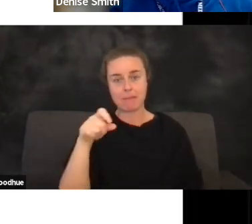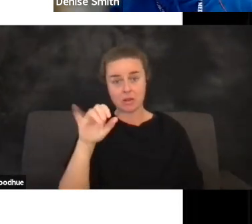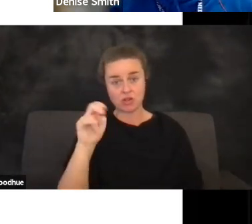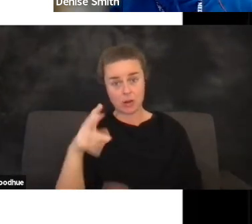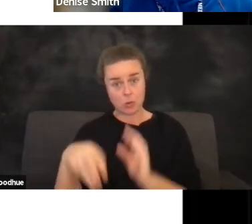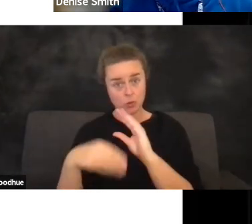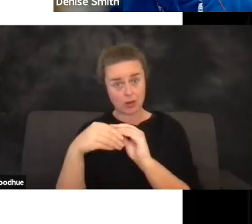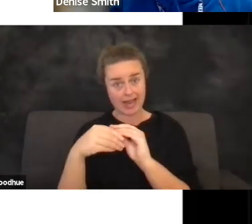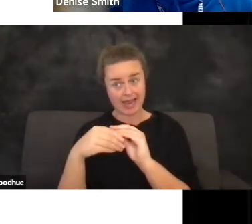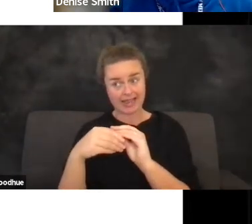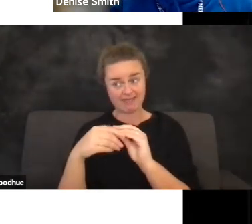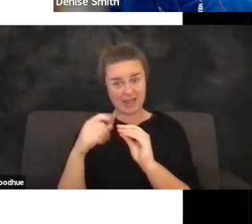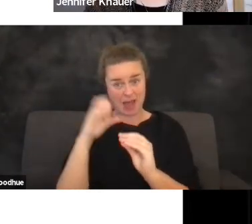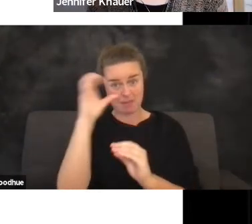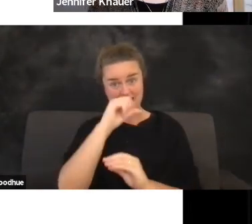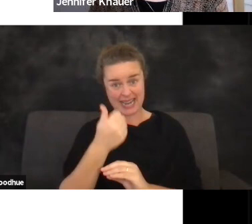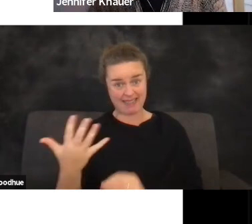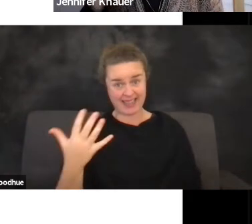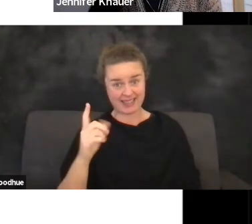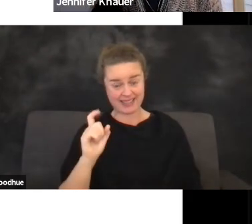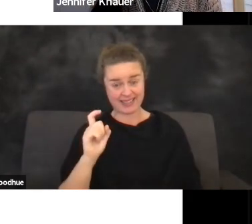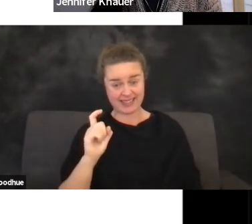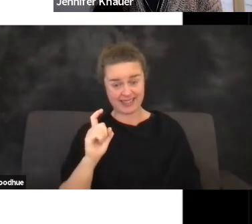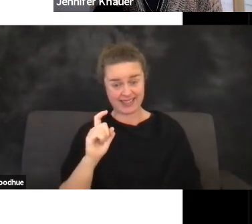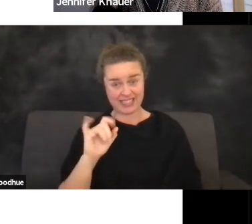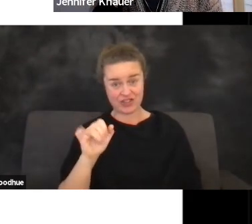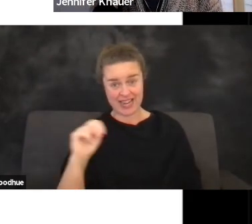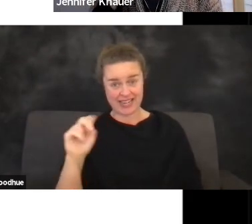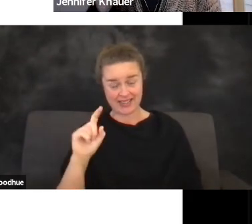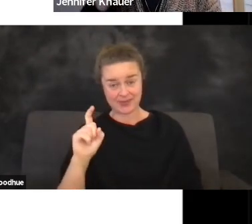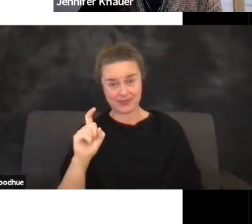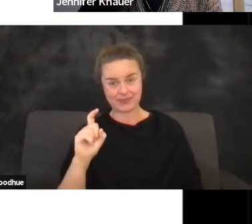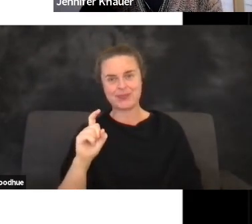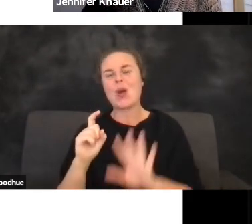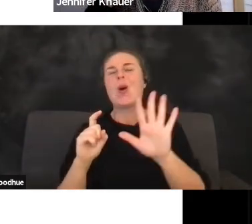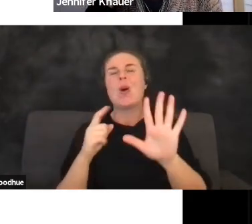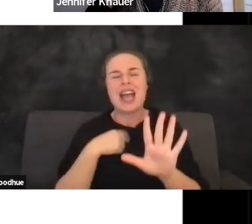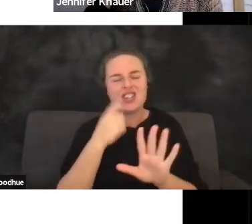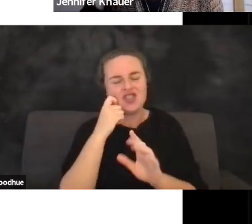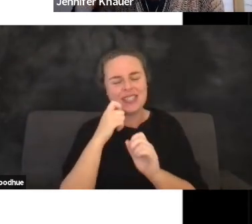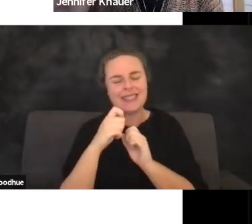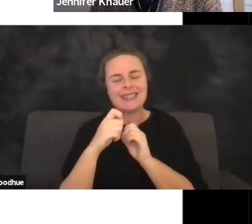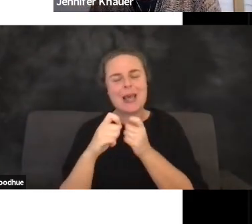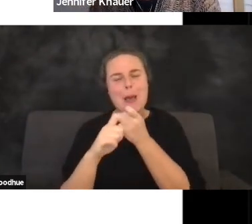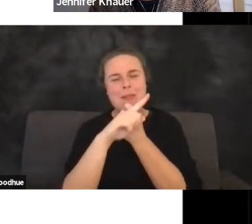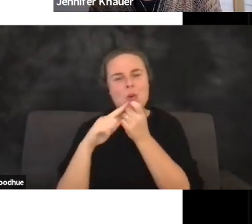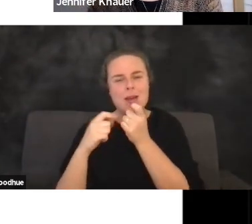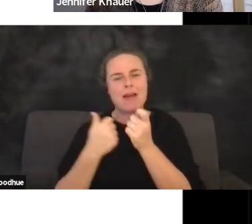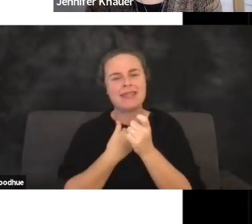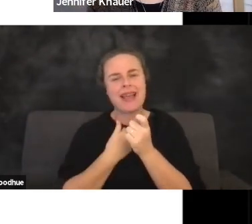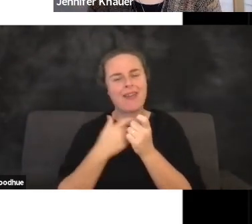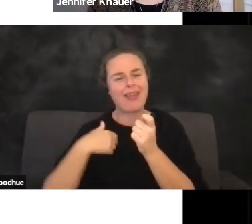that I'm missing? I started to Jen or- answer your question, Jen or but Chris? I just muted myself and gave you a whole bunch Okay. of information that was quiet.